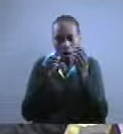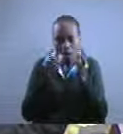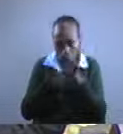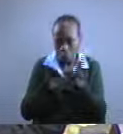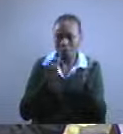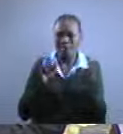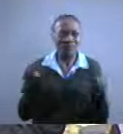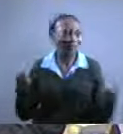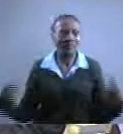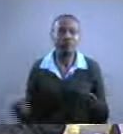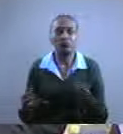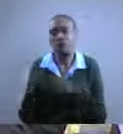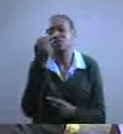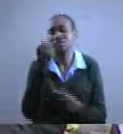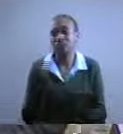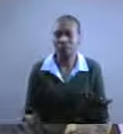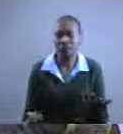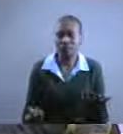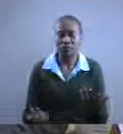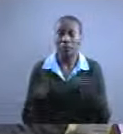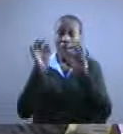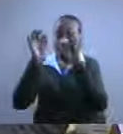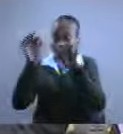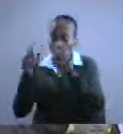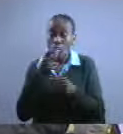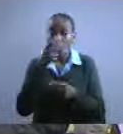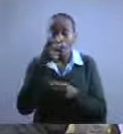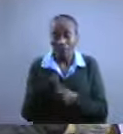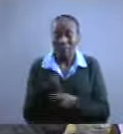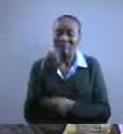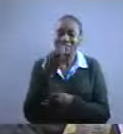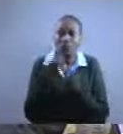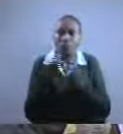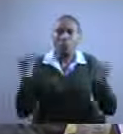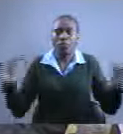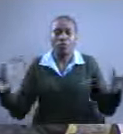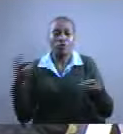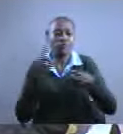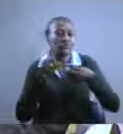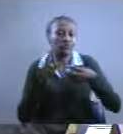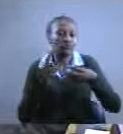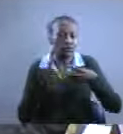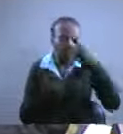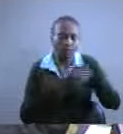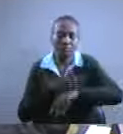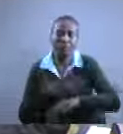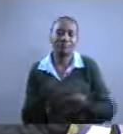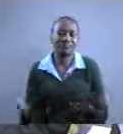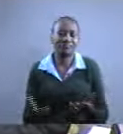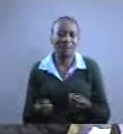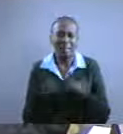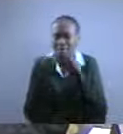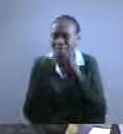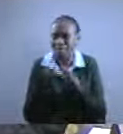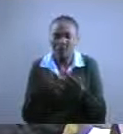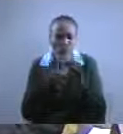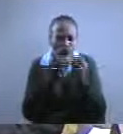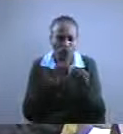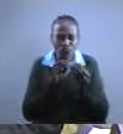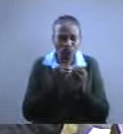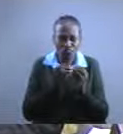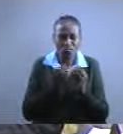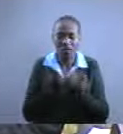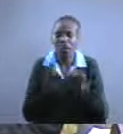be able to do so. The public comment period was extended twice. Many of the amendments flow from the